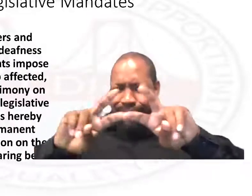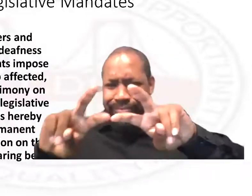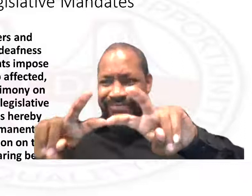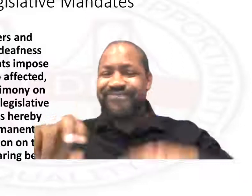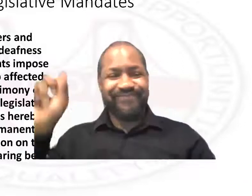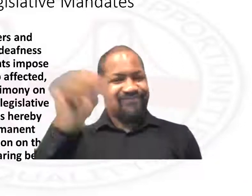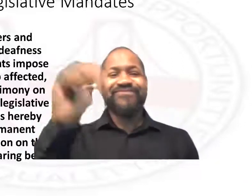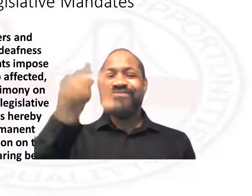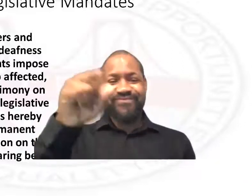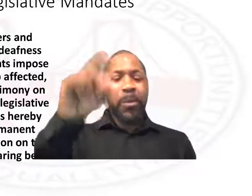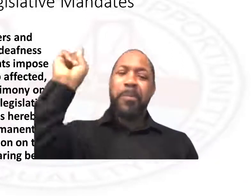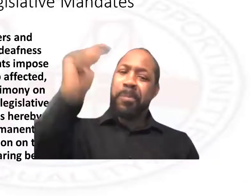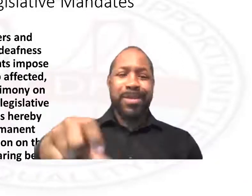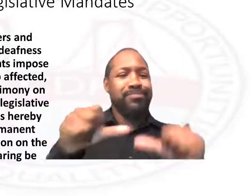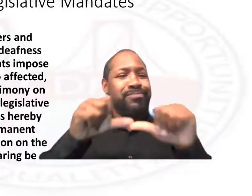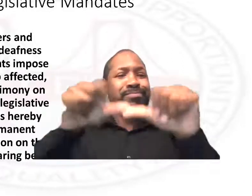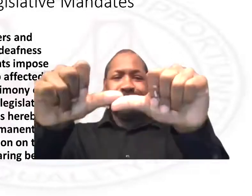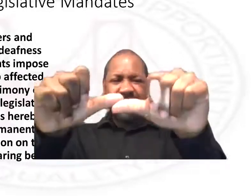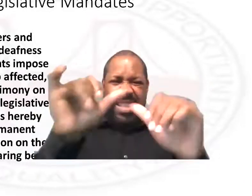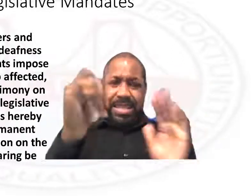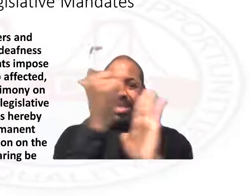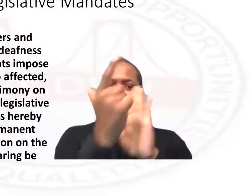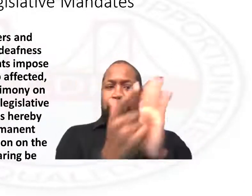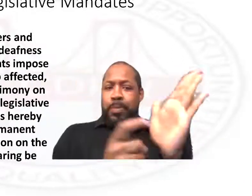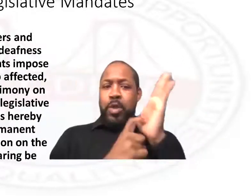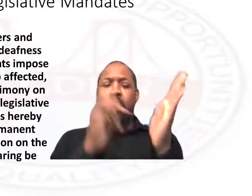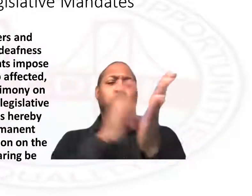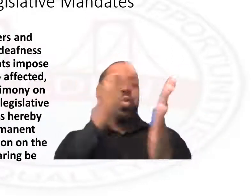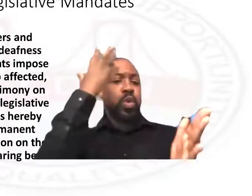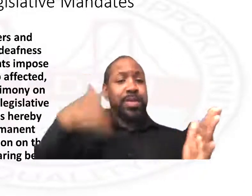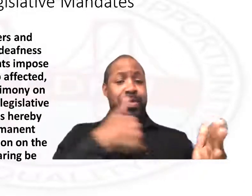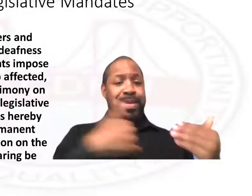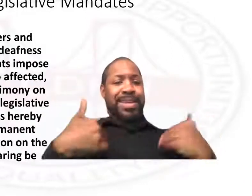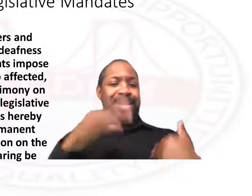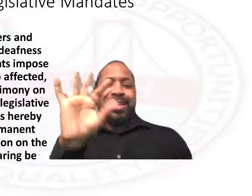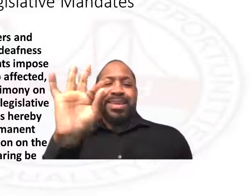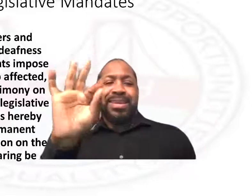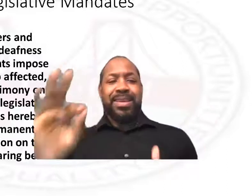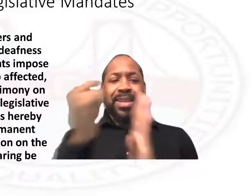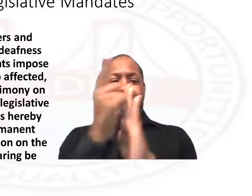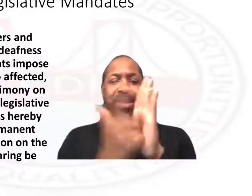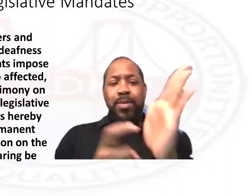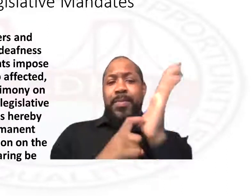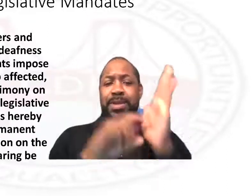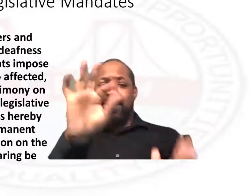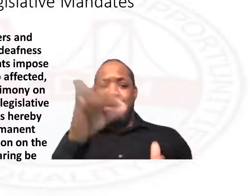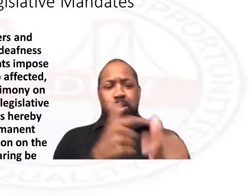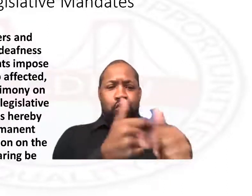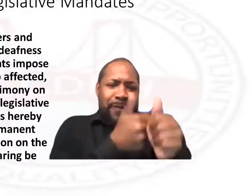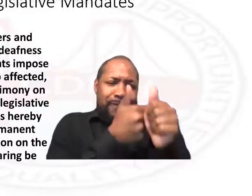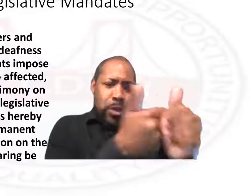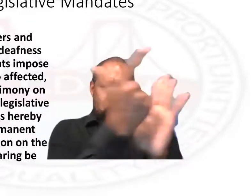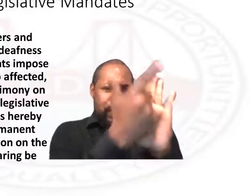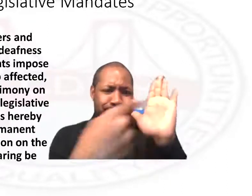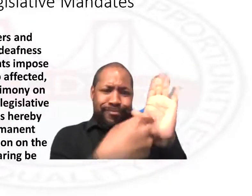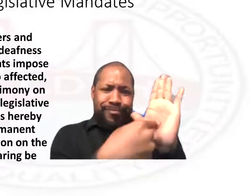temporary task force. So the task force that was set up had done the research, proved that this was a permanent need, and